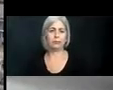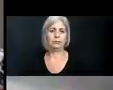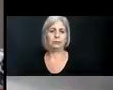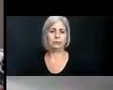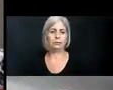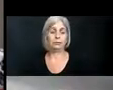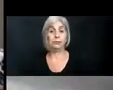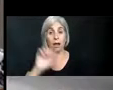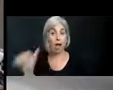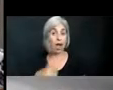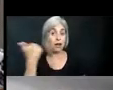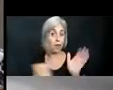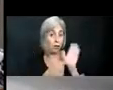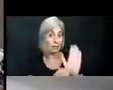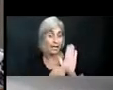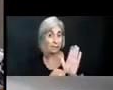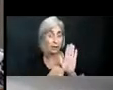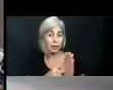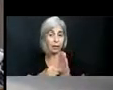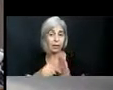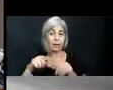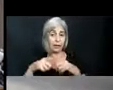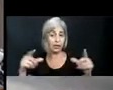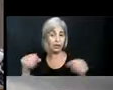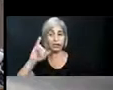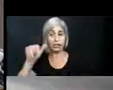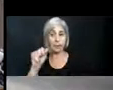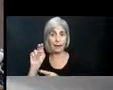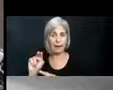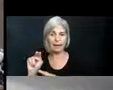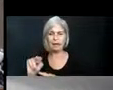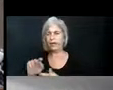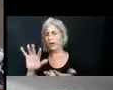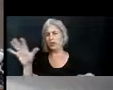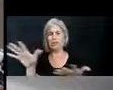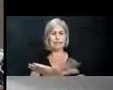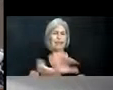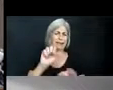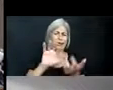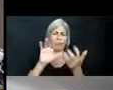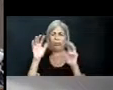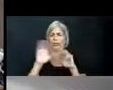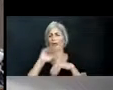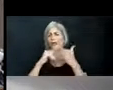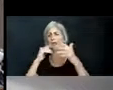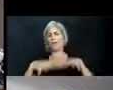Another example in Japan, you can just see how absolutely devastating this flooding can be.